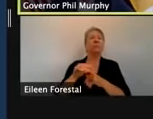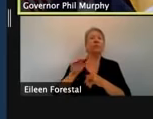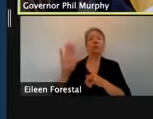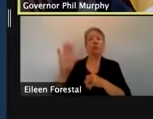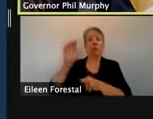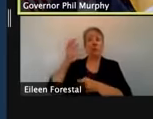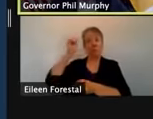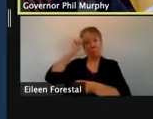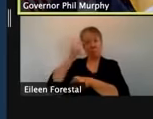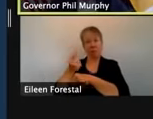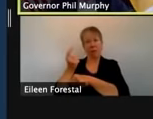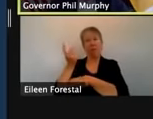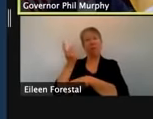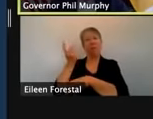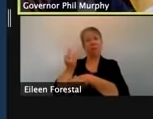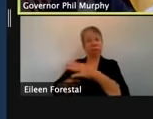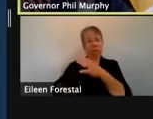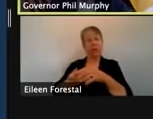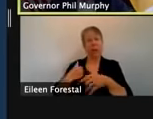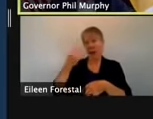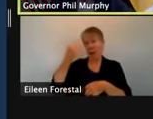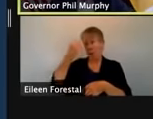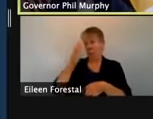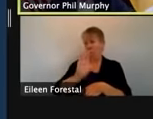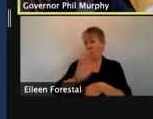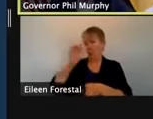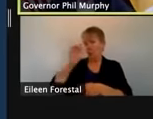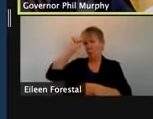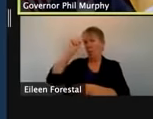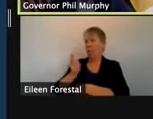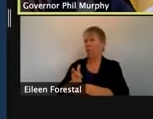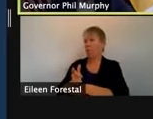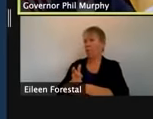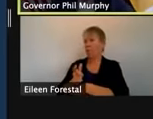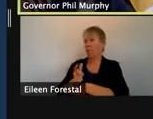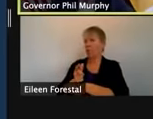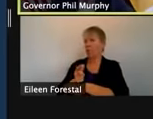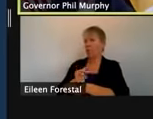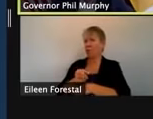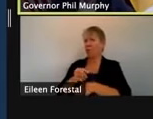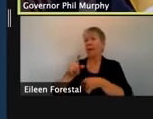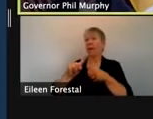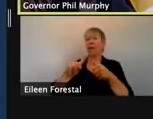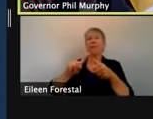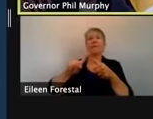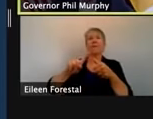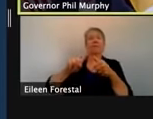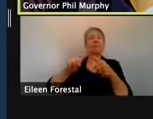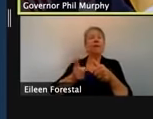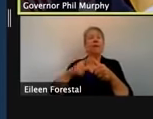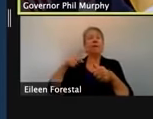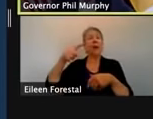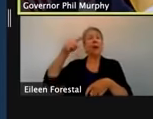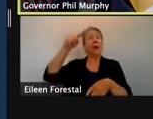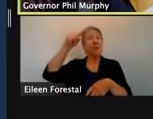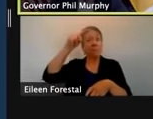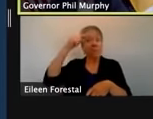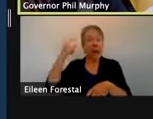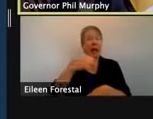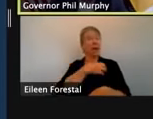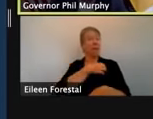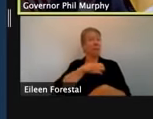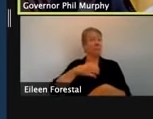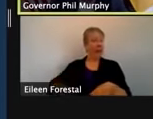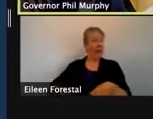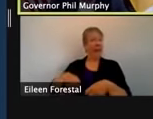as the first African-American mayor of Jersey City, as well as state senator, and her sister-in-law, with whom I had the great